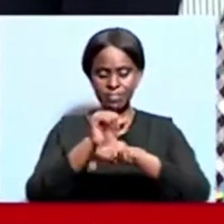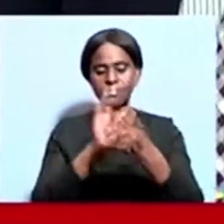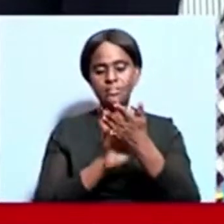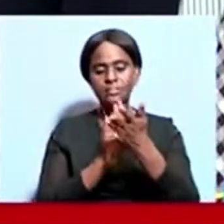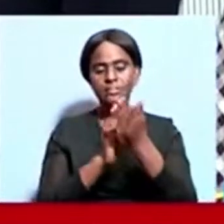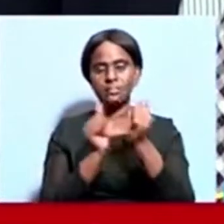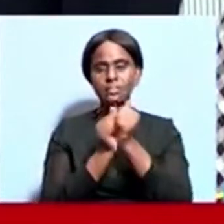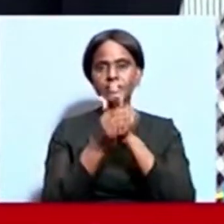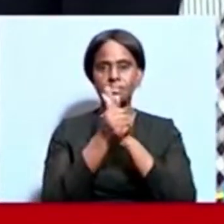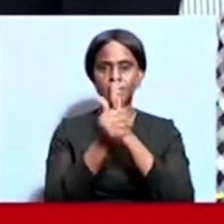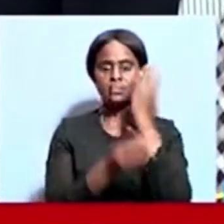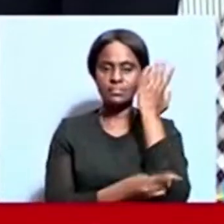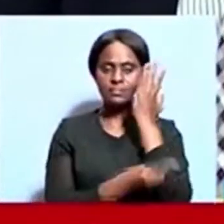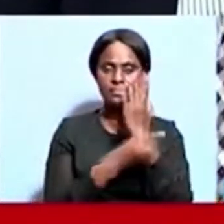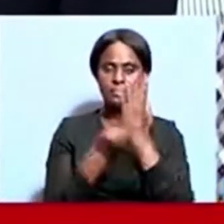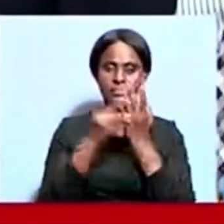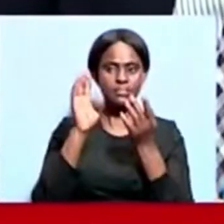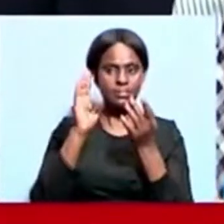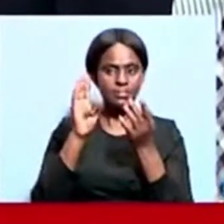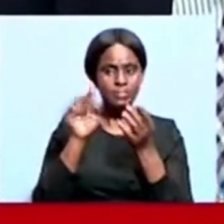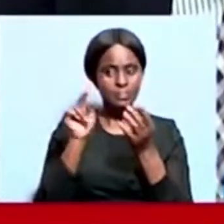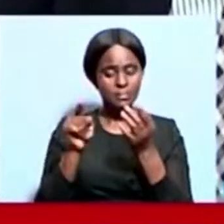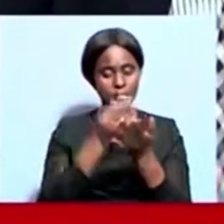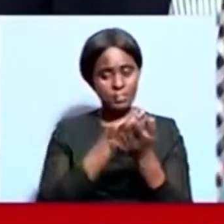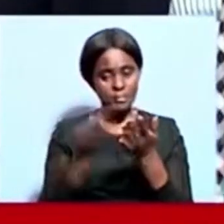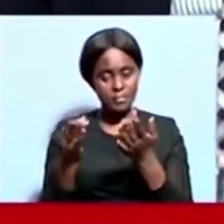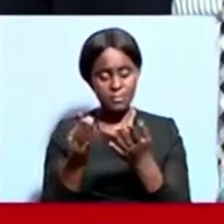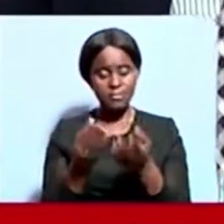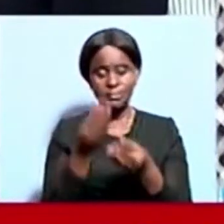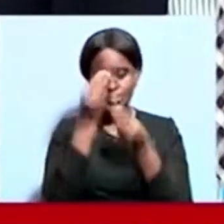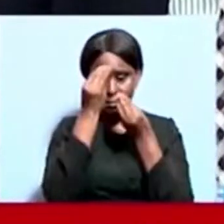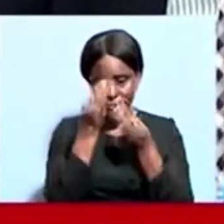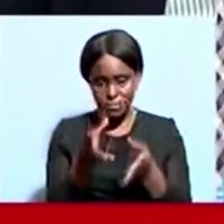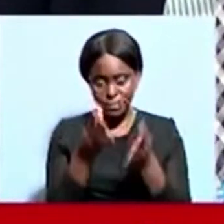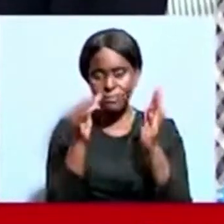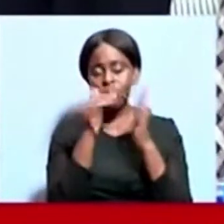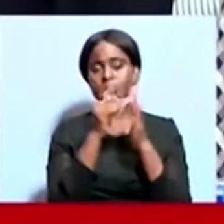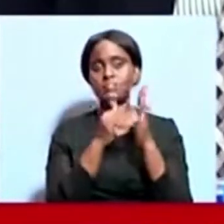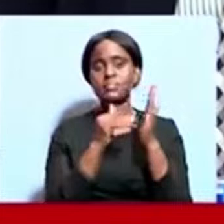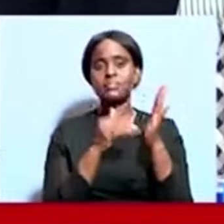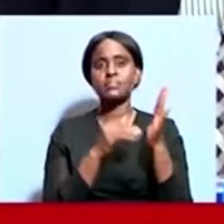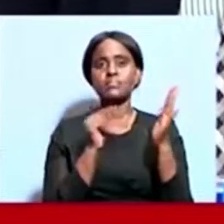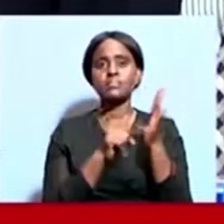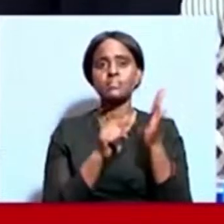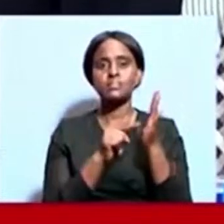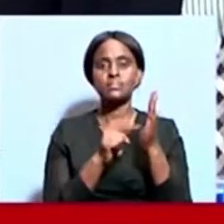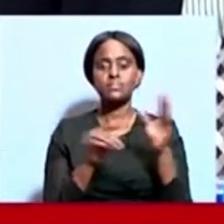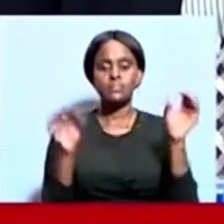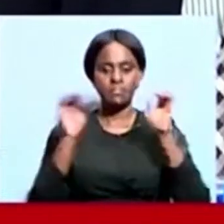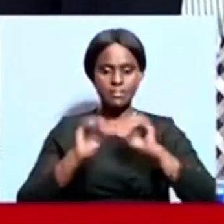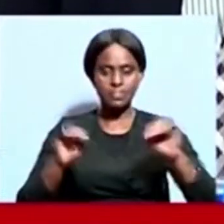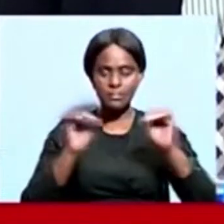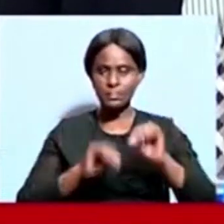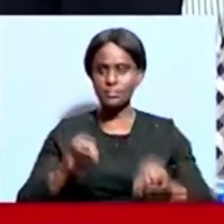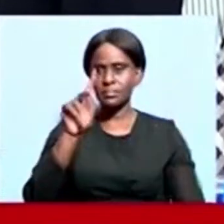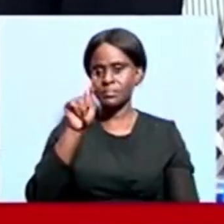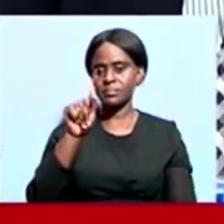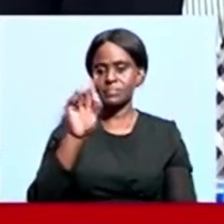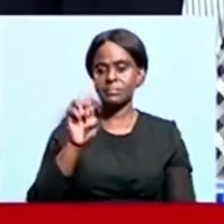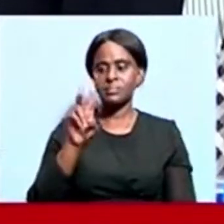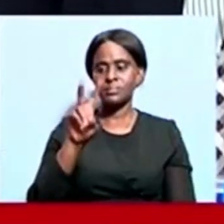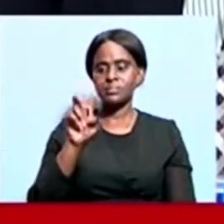skills development bursaries, and this is failure to adhere to guideline non-TVETA accredited school.